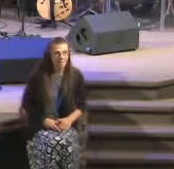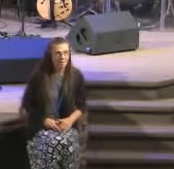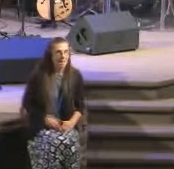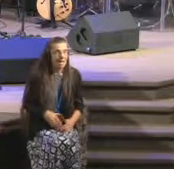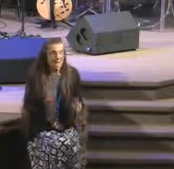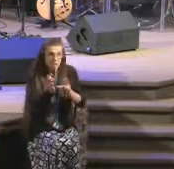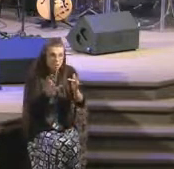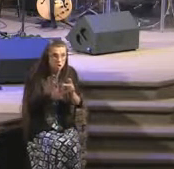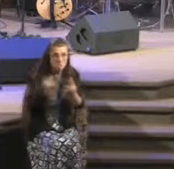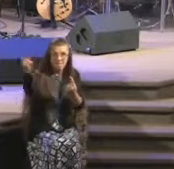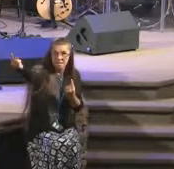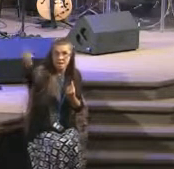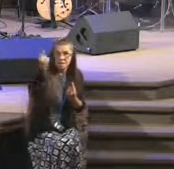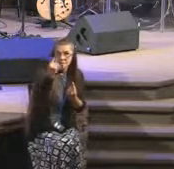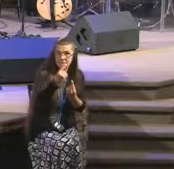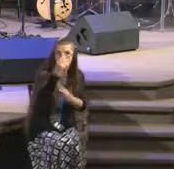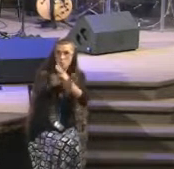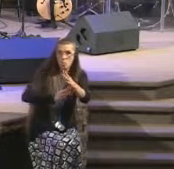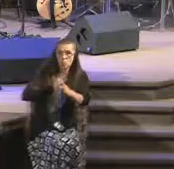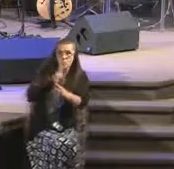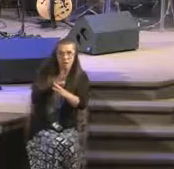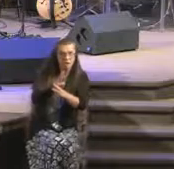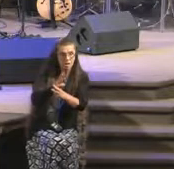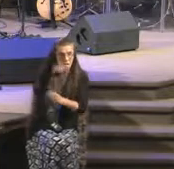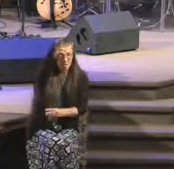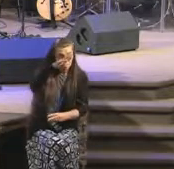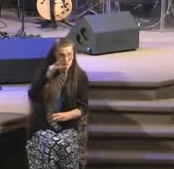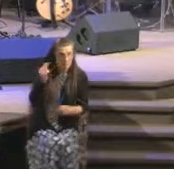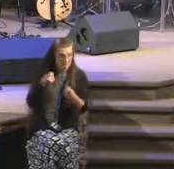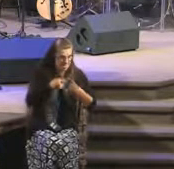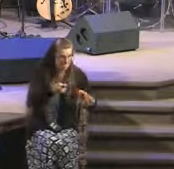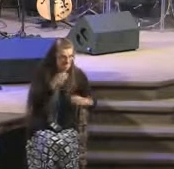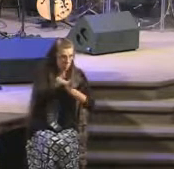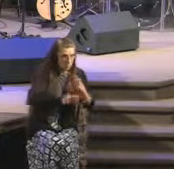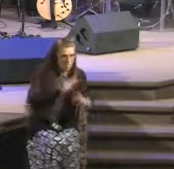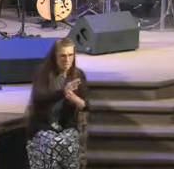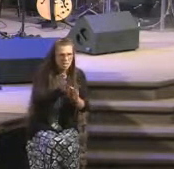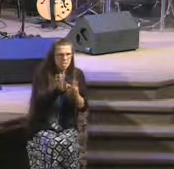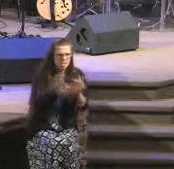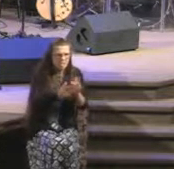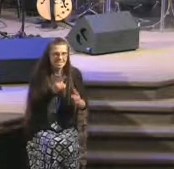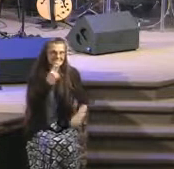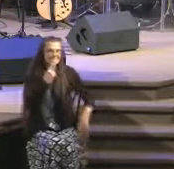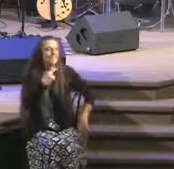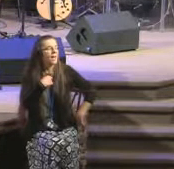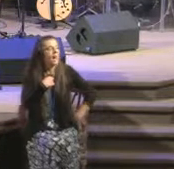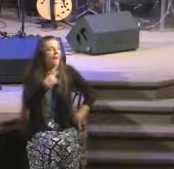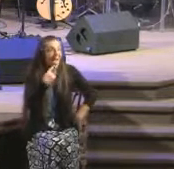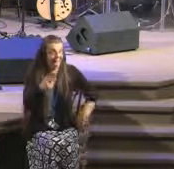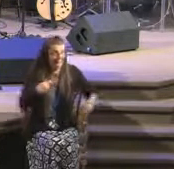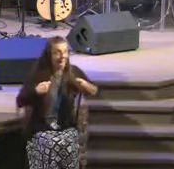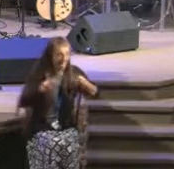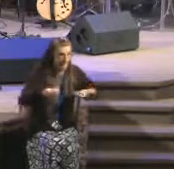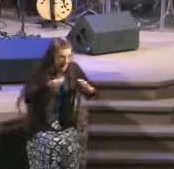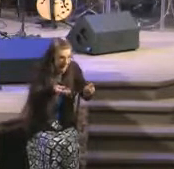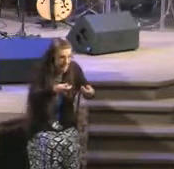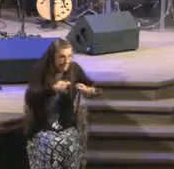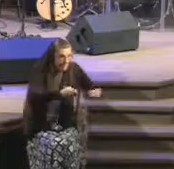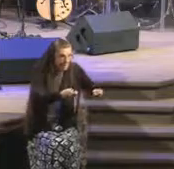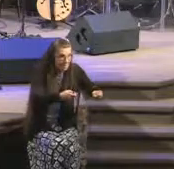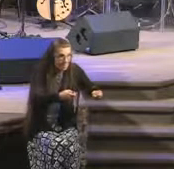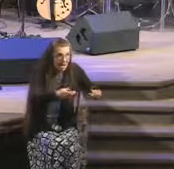As Jesus comes into the world, as God's gift to the world, Jesus said, guess what? I got a gift. I